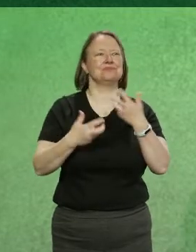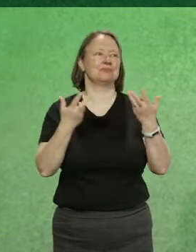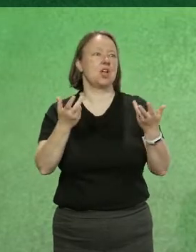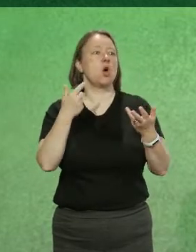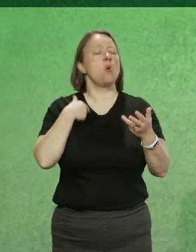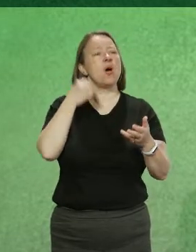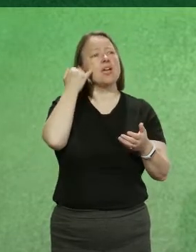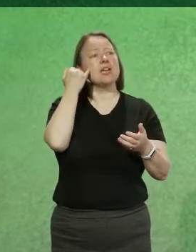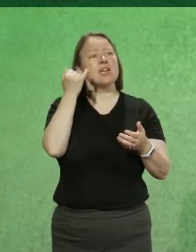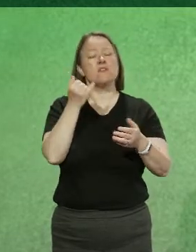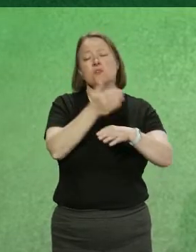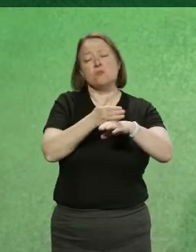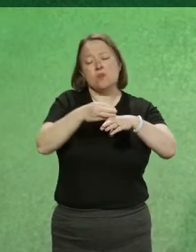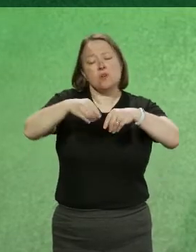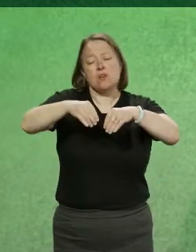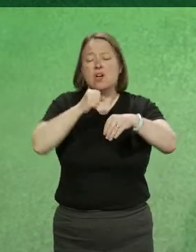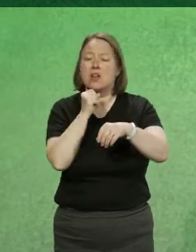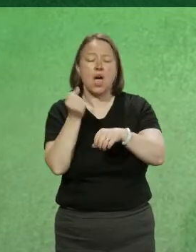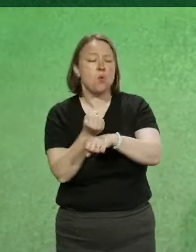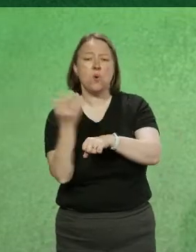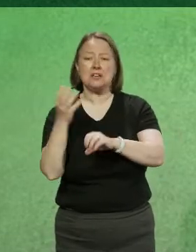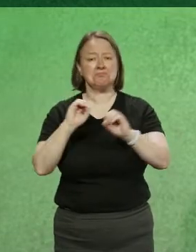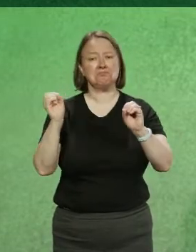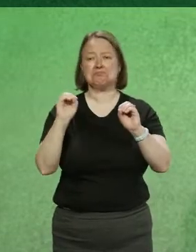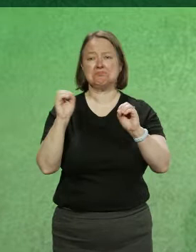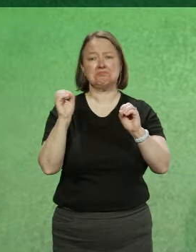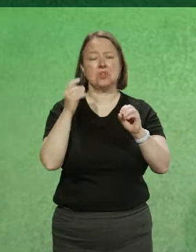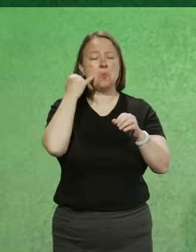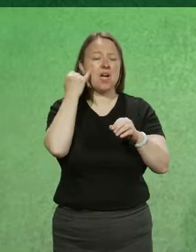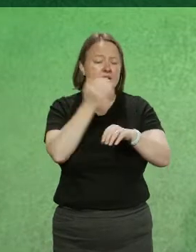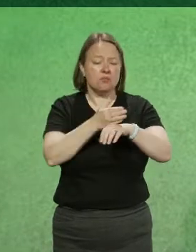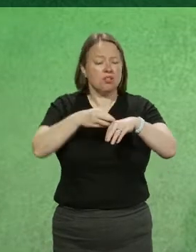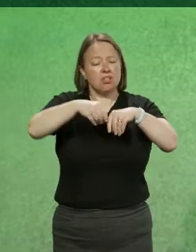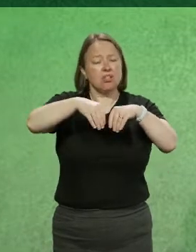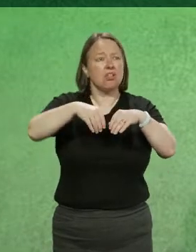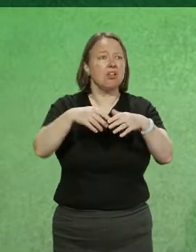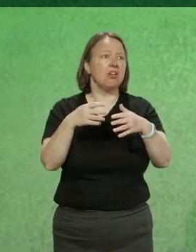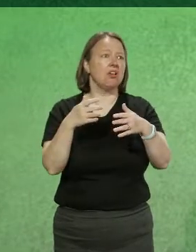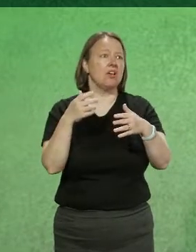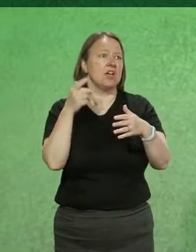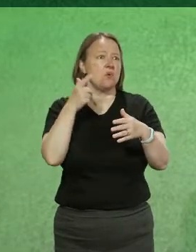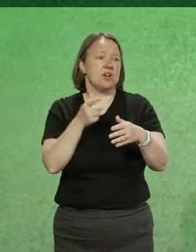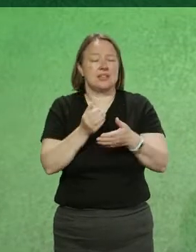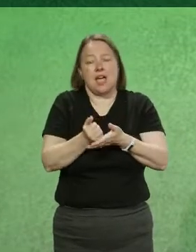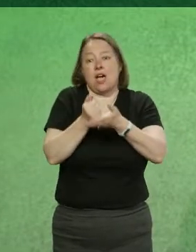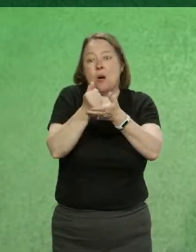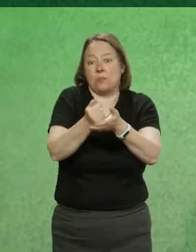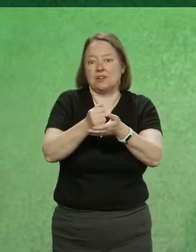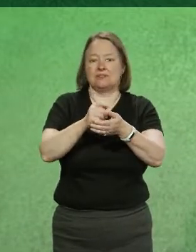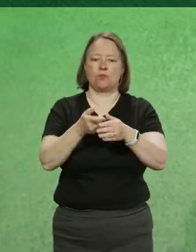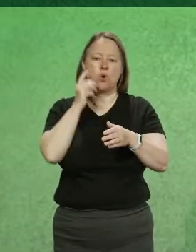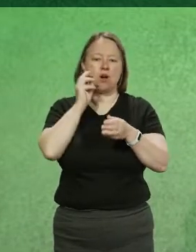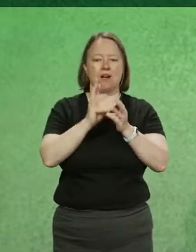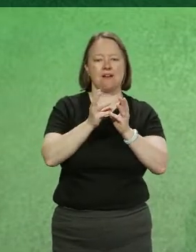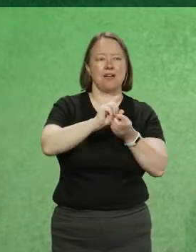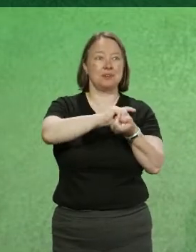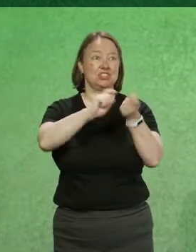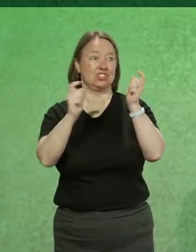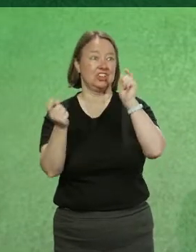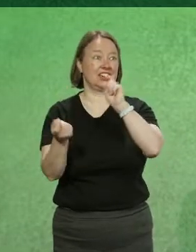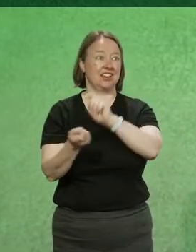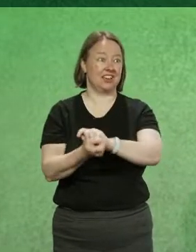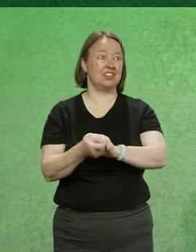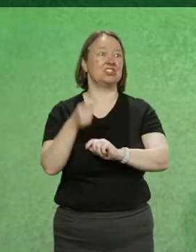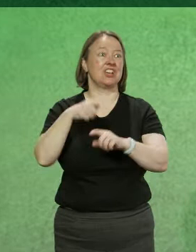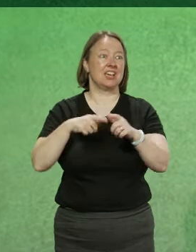wood waste was not a waste at all? What if sawdust was a remedy to mitigating climate change, restoring and regenerating